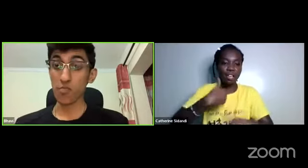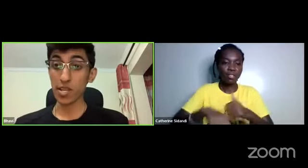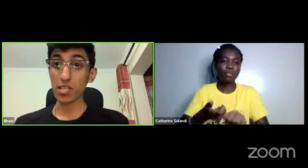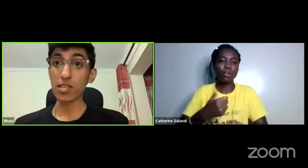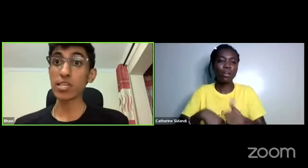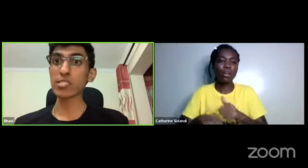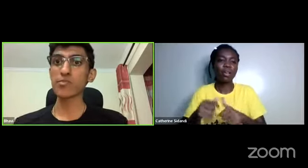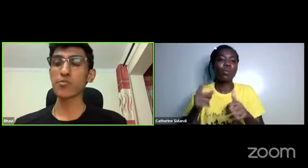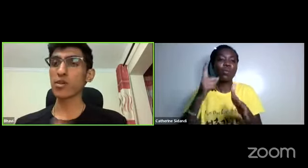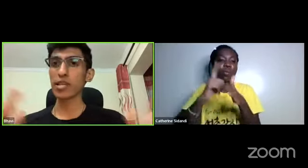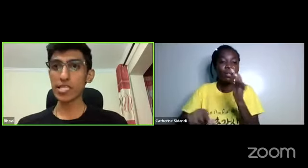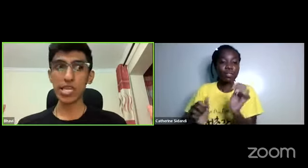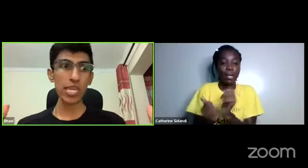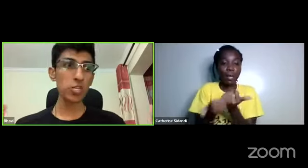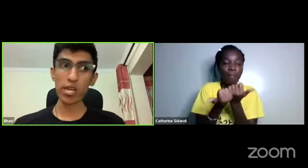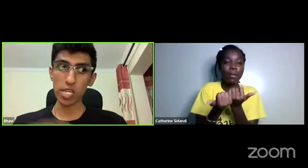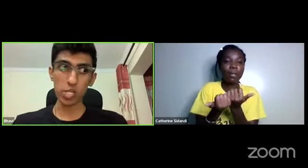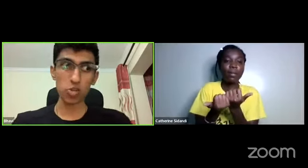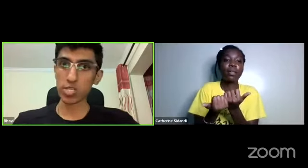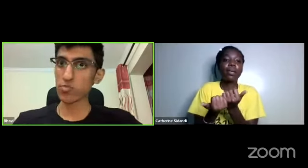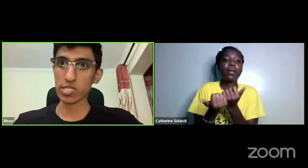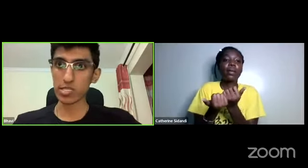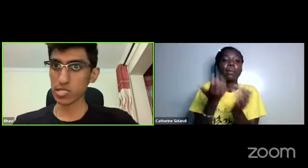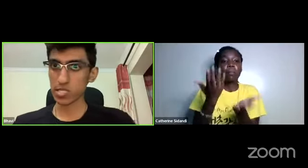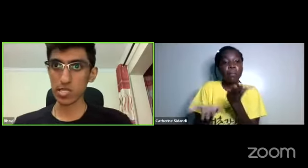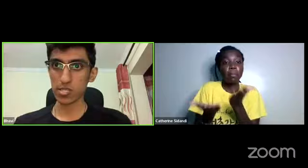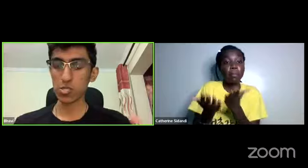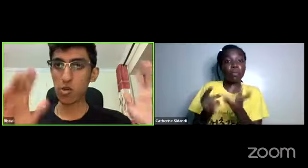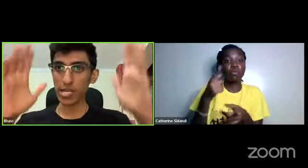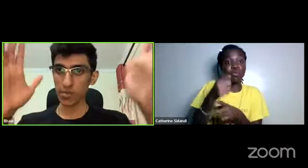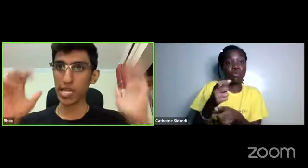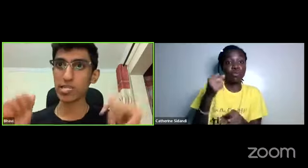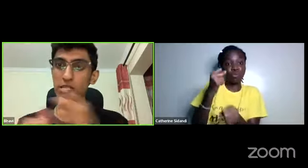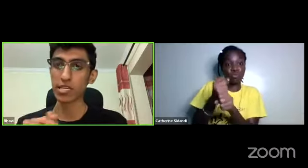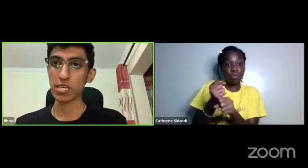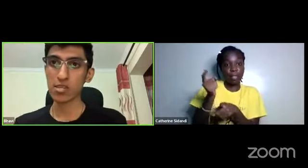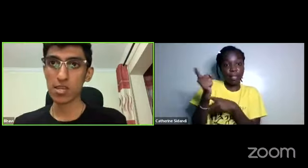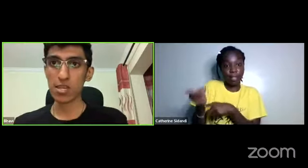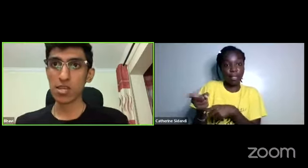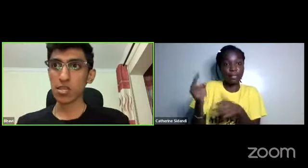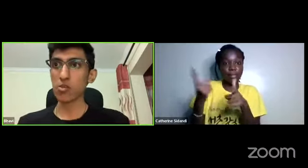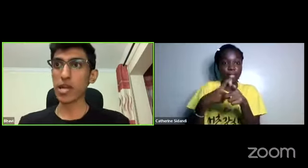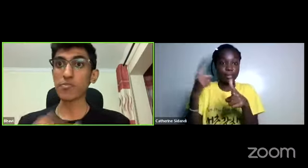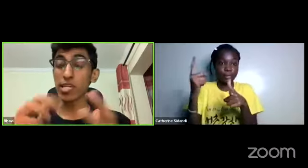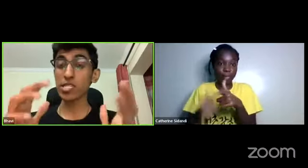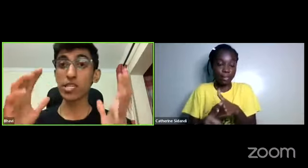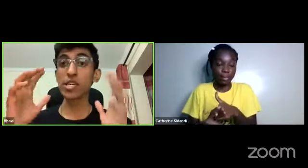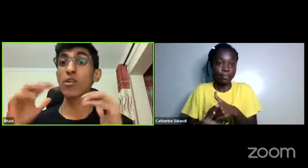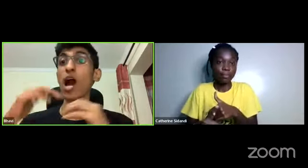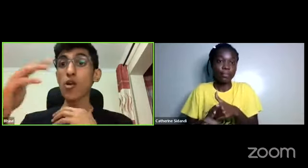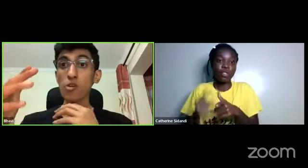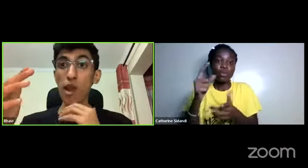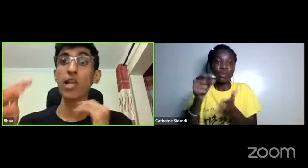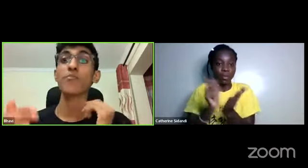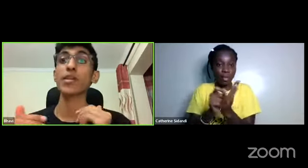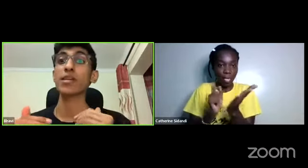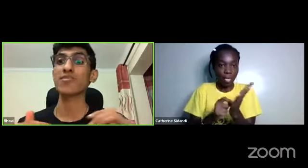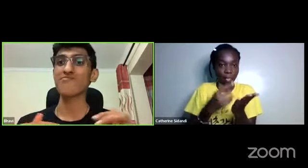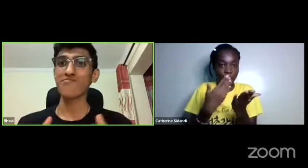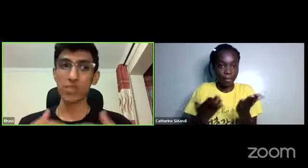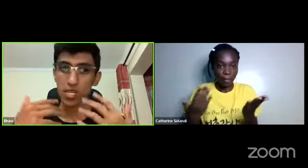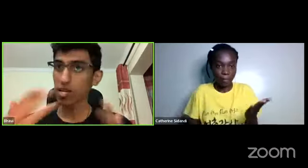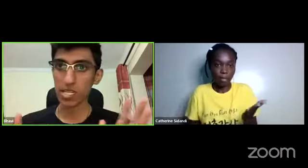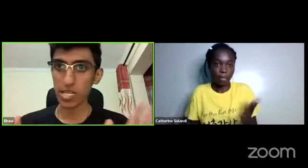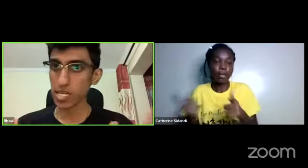in a funnel is, let's say you are in insurance business. You write up a case study. You write up a case study on how you're